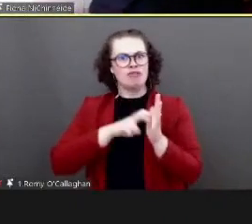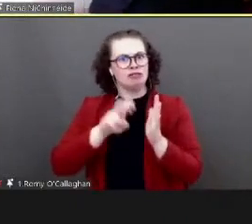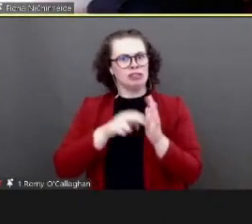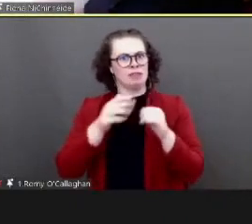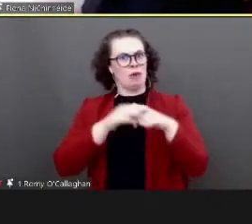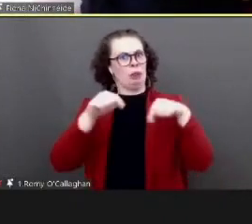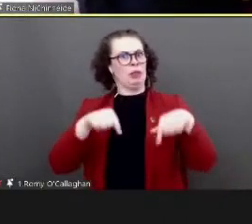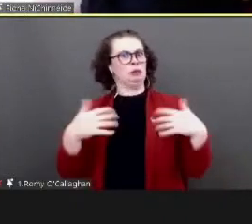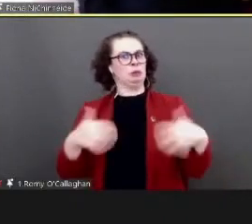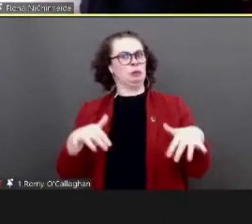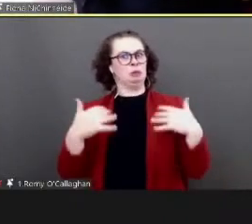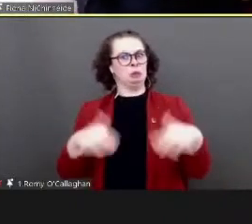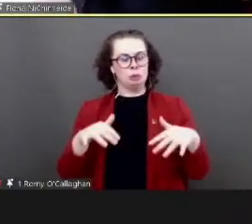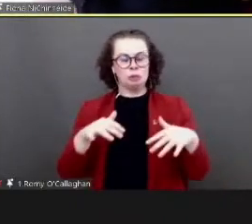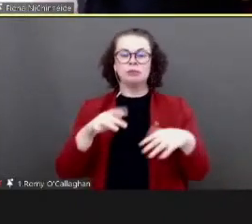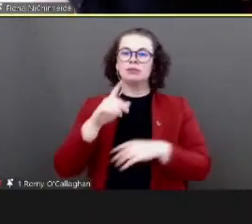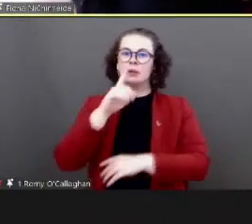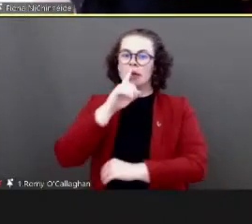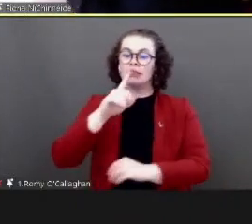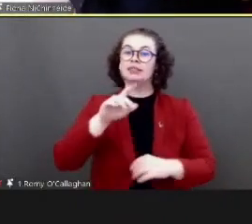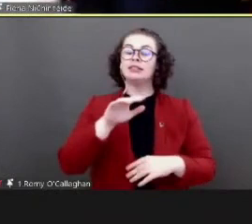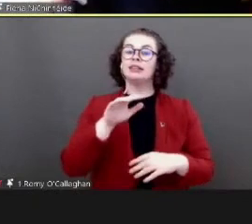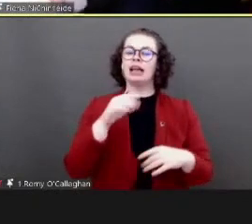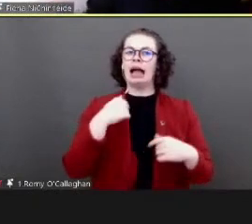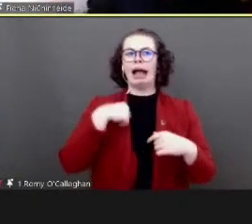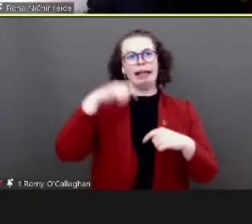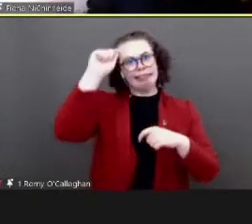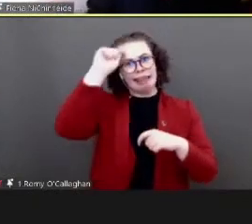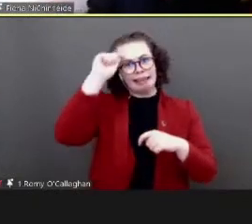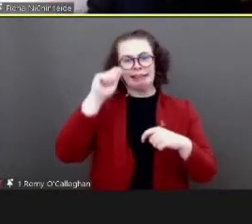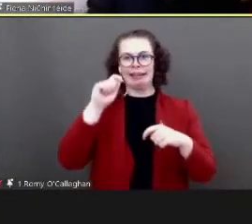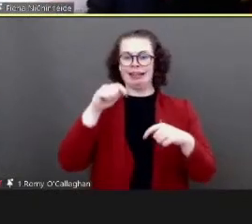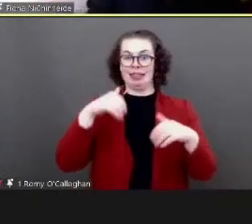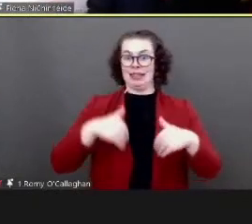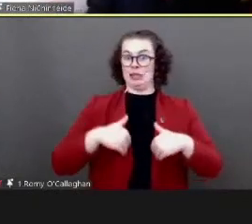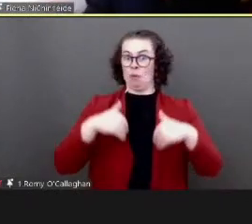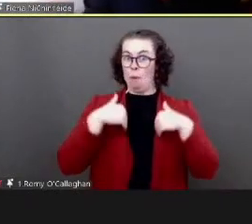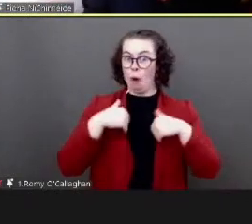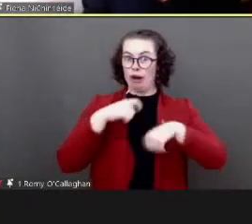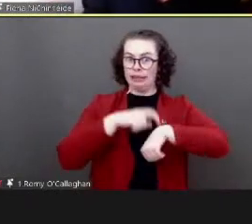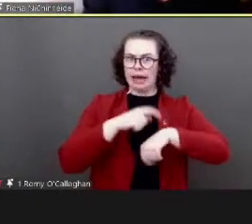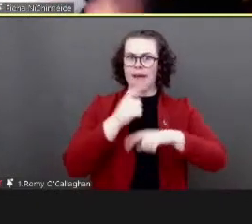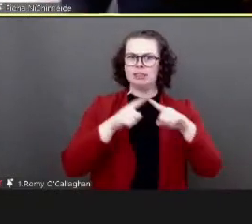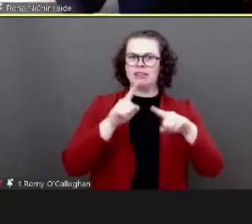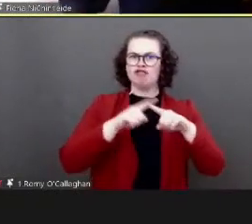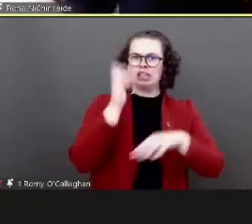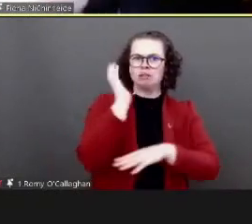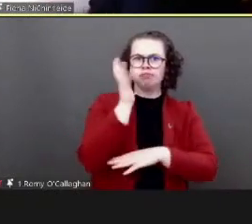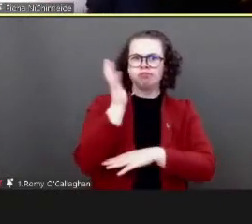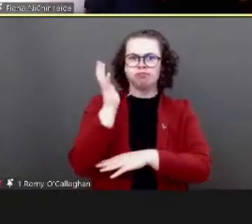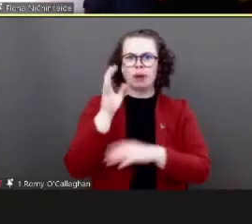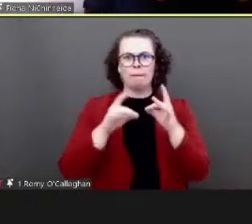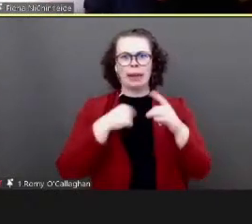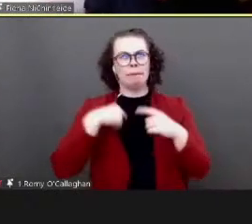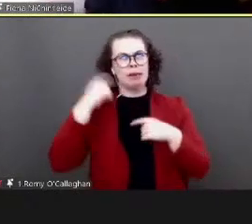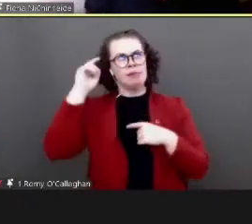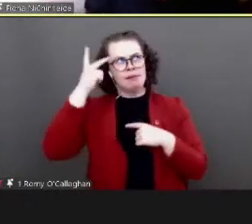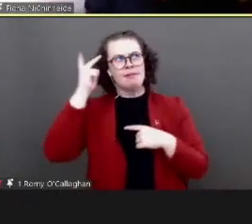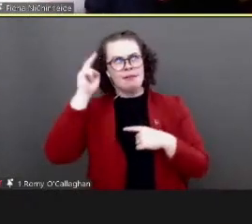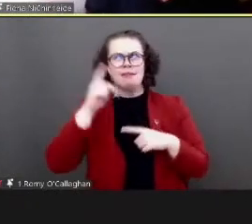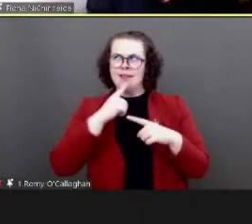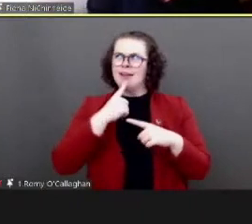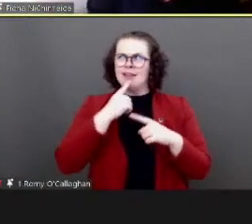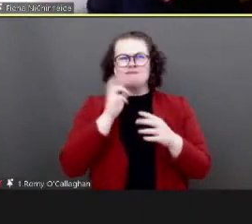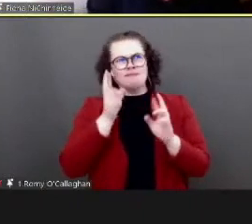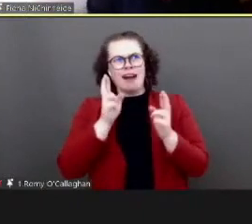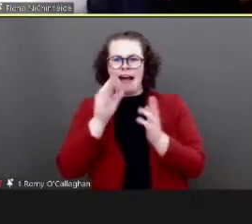else, but certainly the perspectives and thoughts and ideas coming up this morning certainly have my wheels turning.